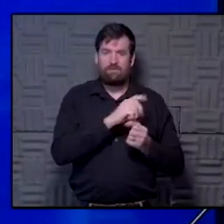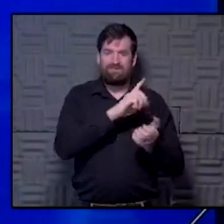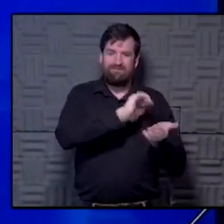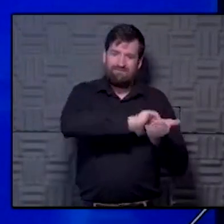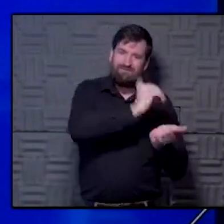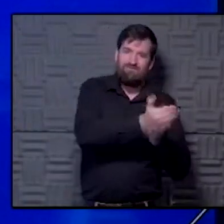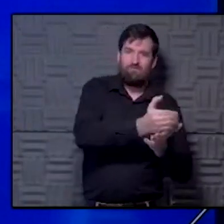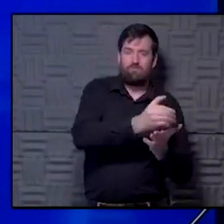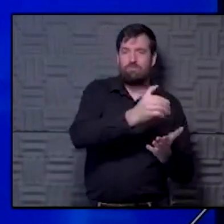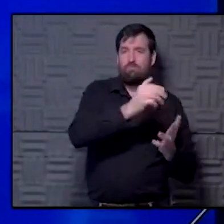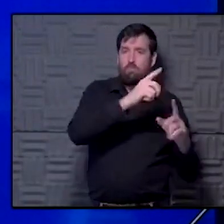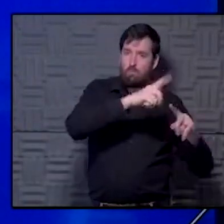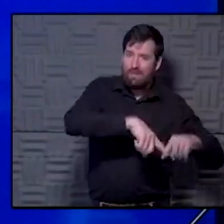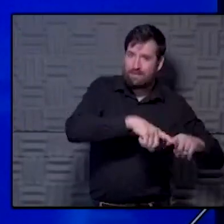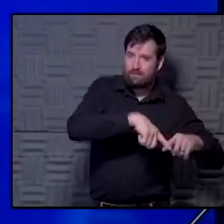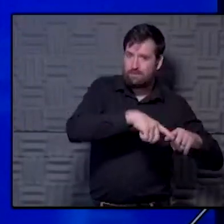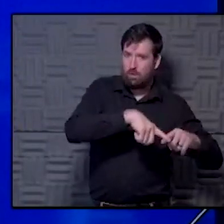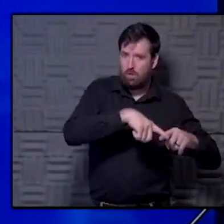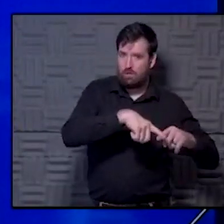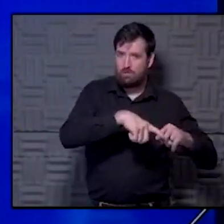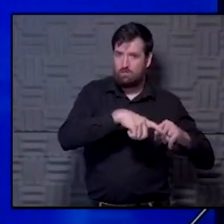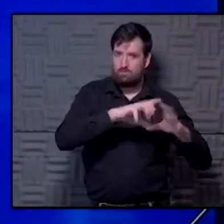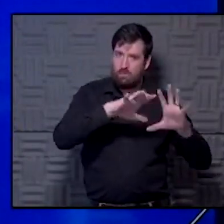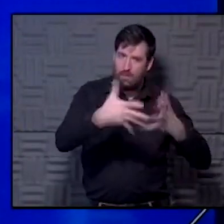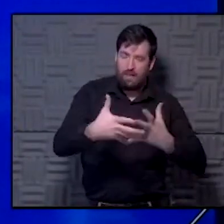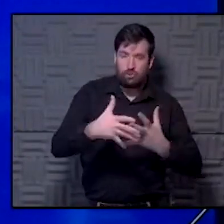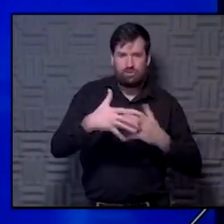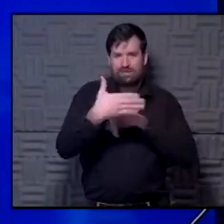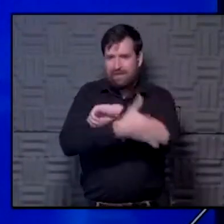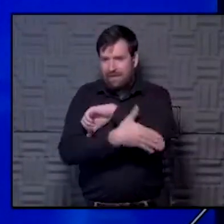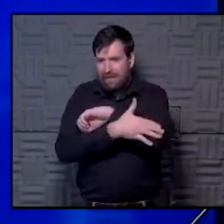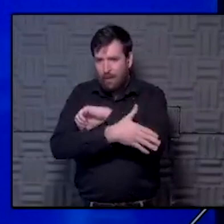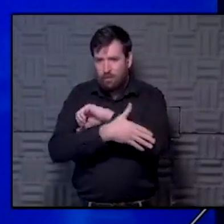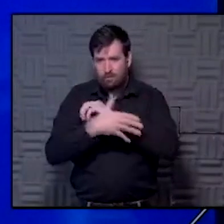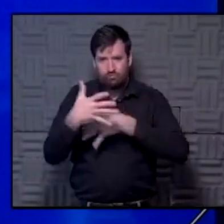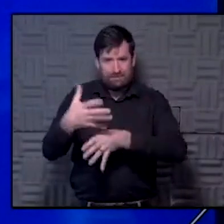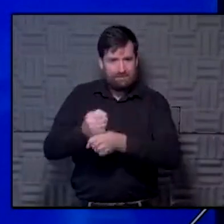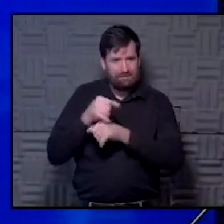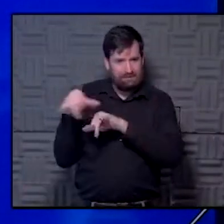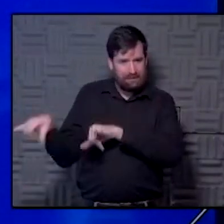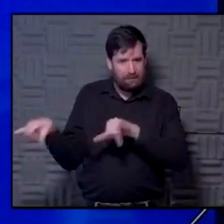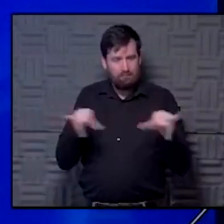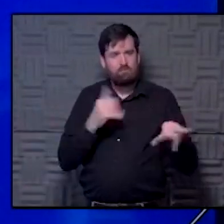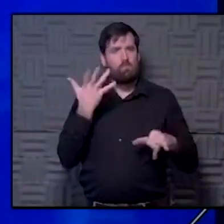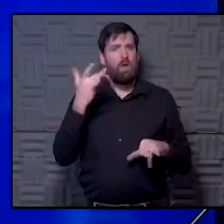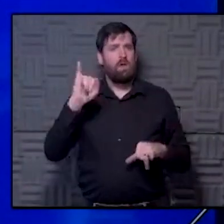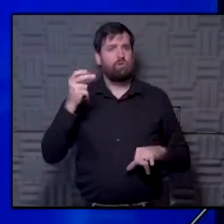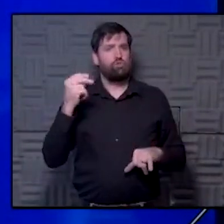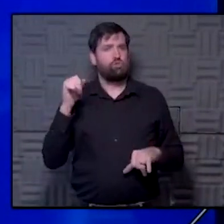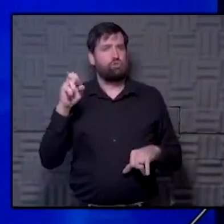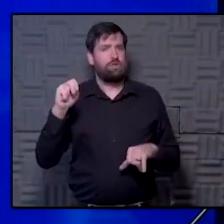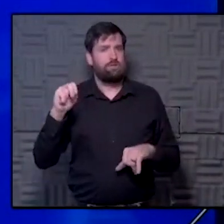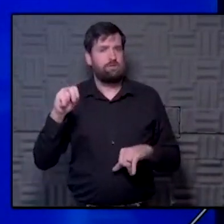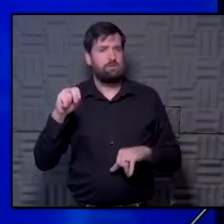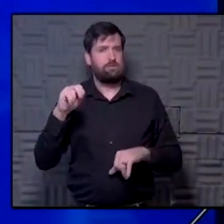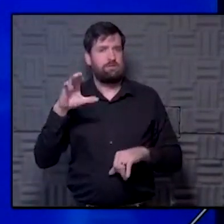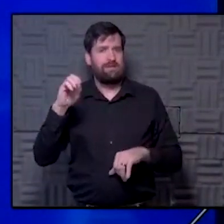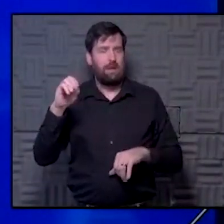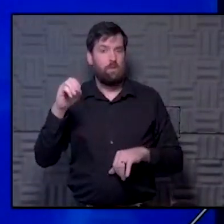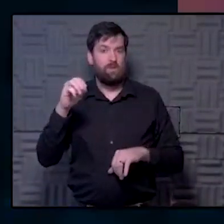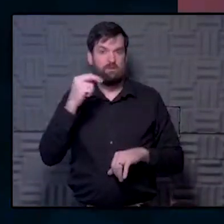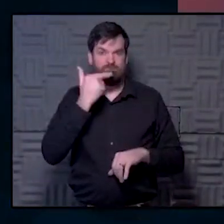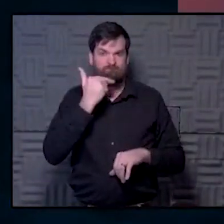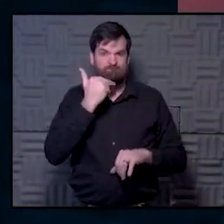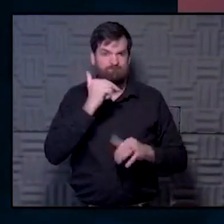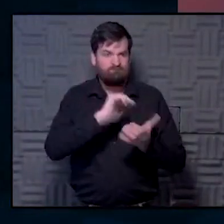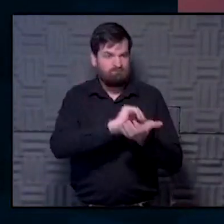population, are the counties being distributed in the same manner? Why is Johnson County's allocation so low? Well, Dr.